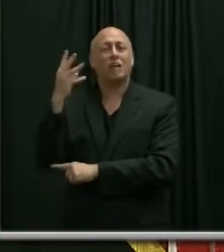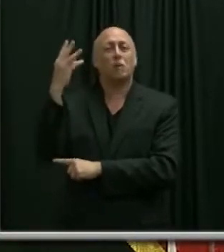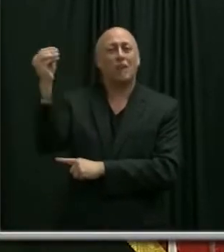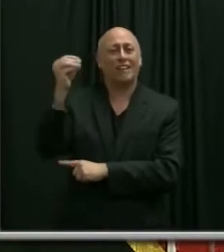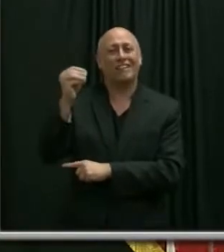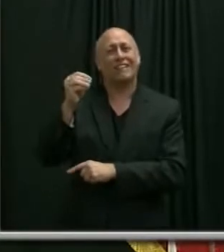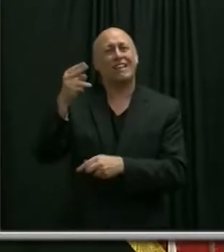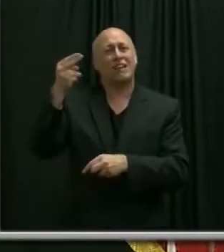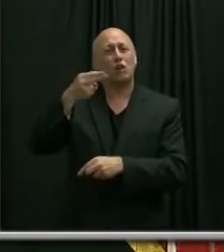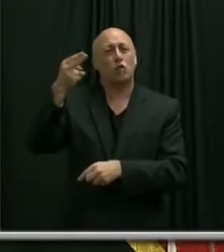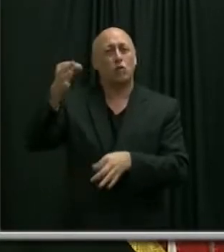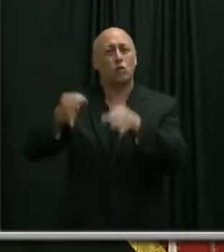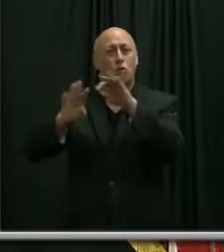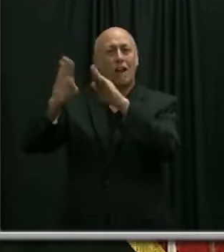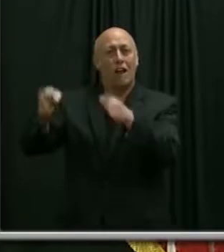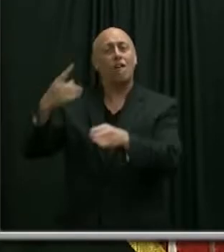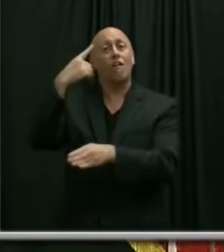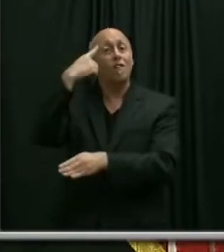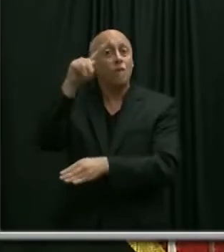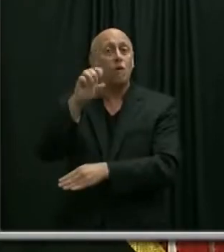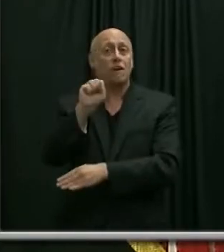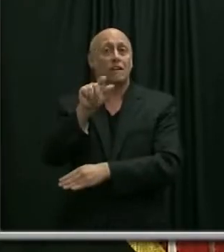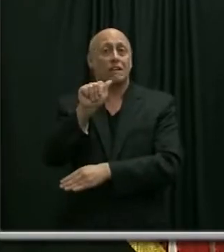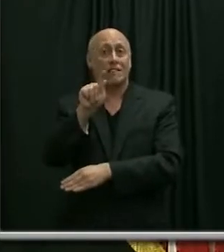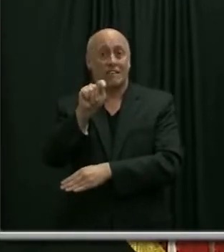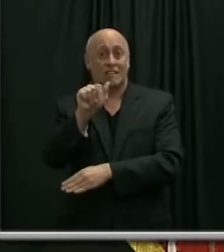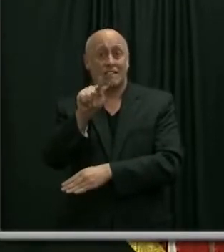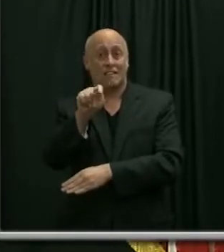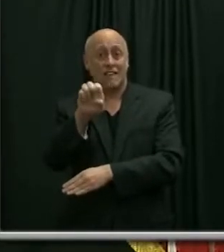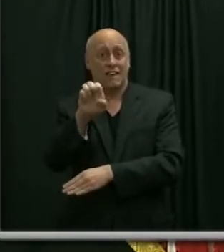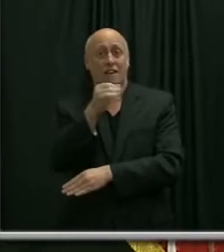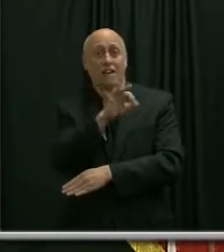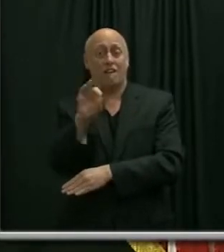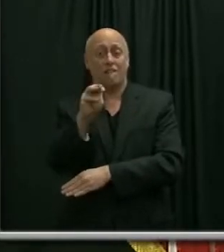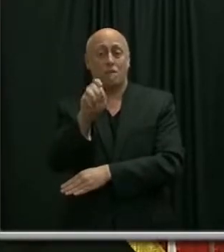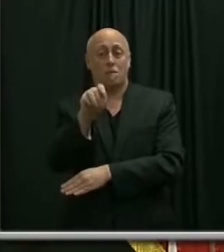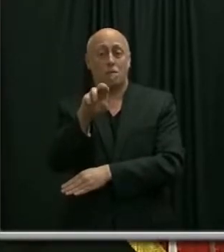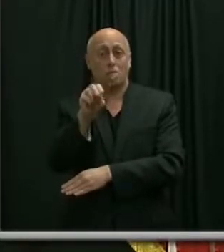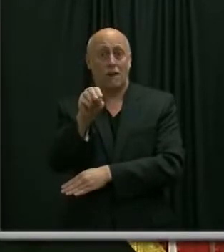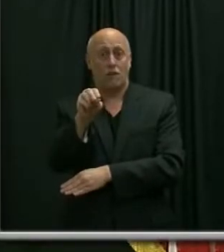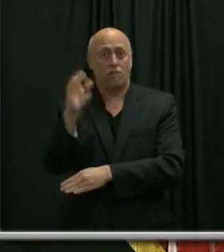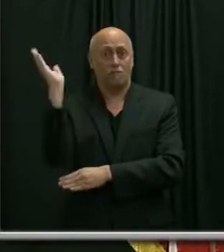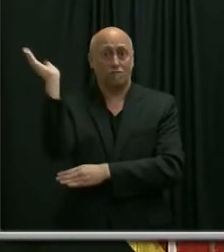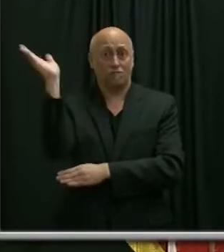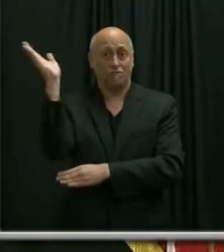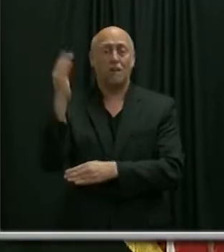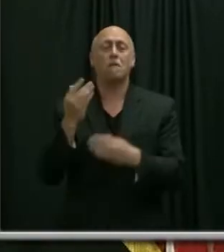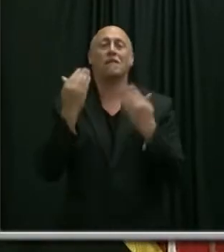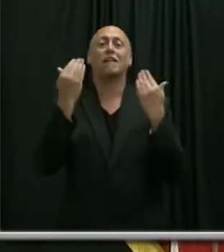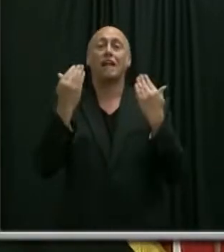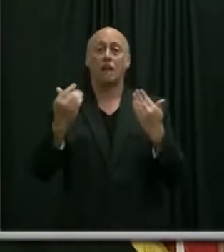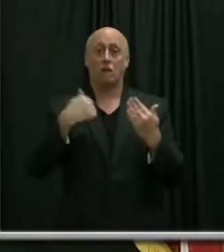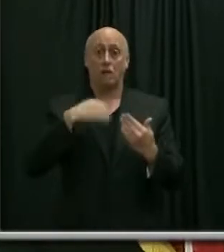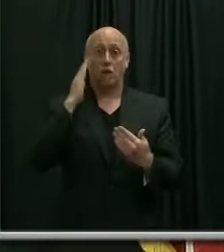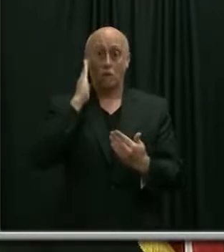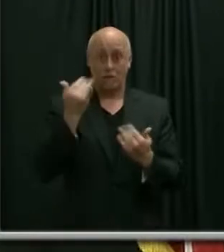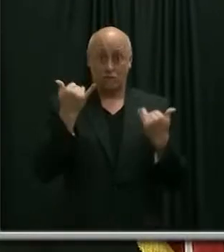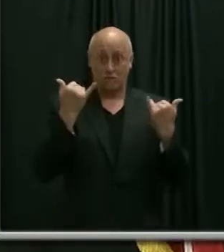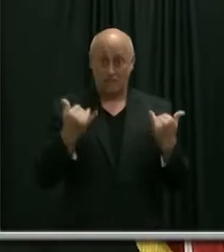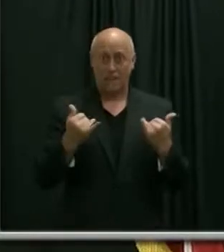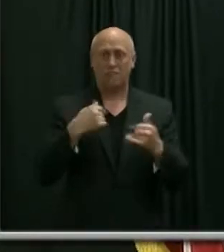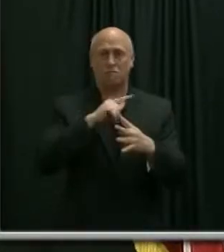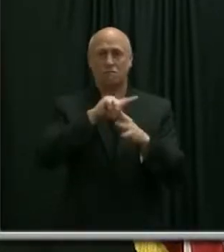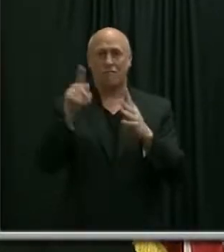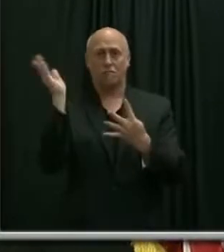of Metro address. We will begin today's COVID-19 press briefing with Dr. Alex Jahangir, Chair of the